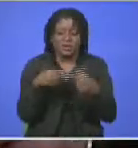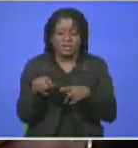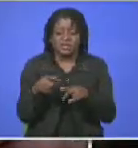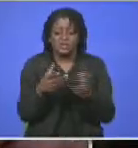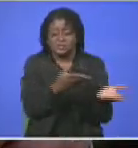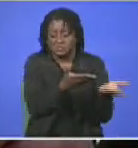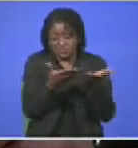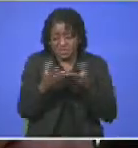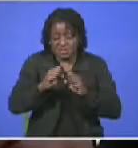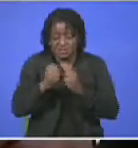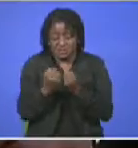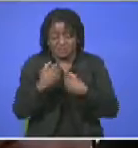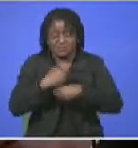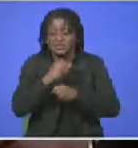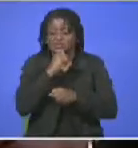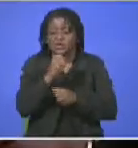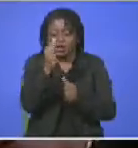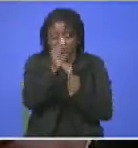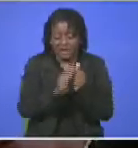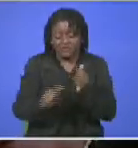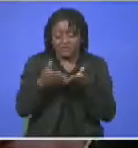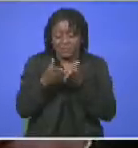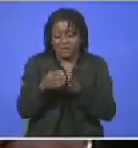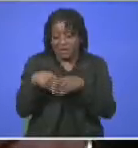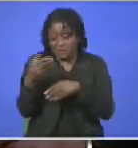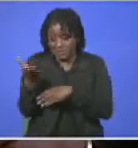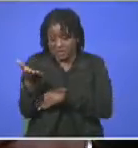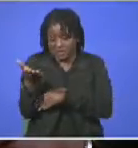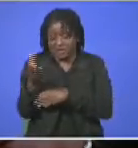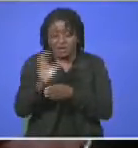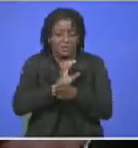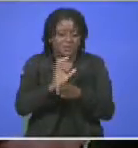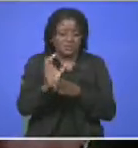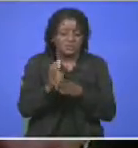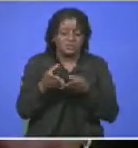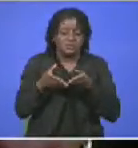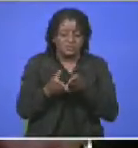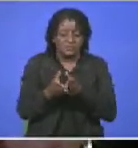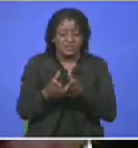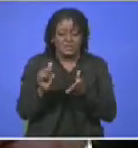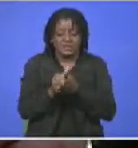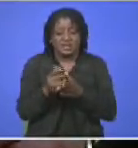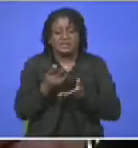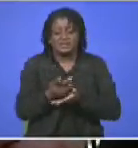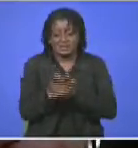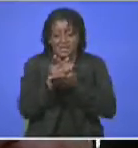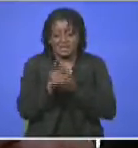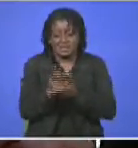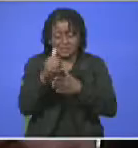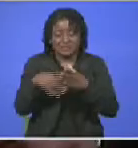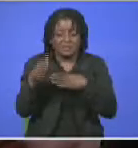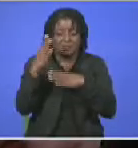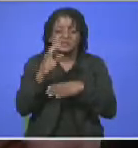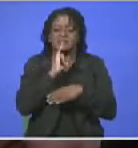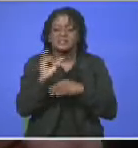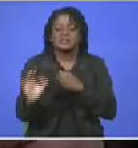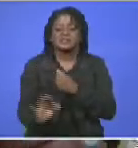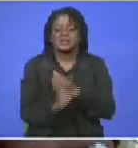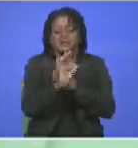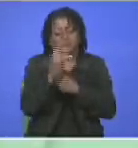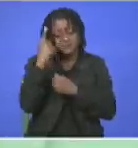every boat out there, commercial vessel, that sails and plows the seas of the Bahamas is safe for commercial